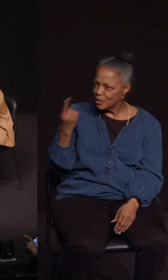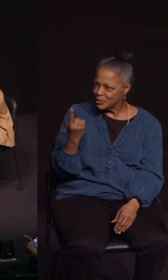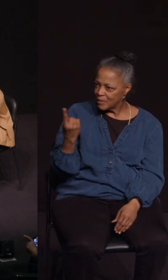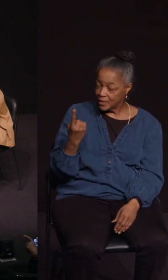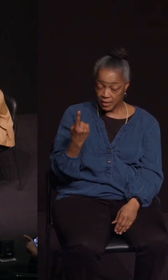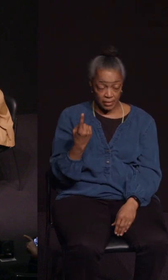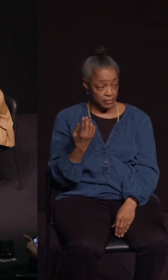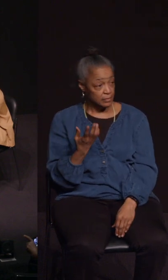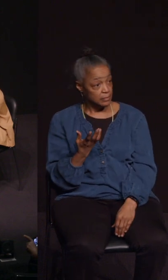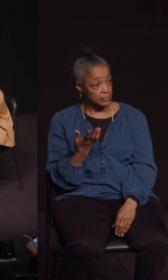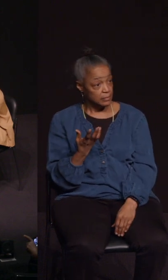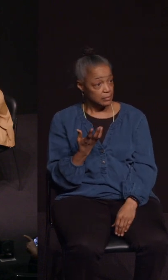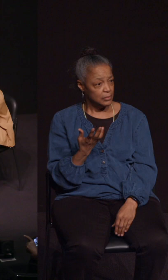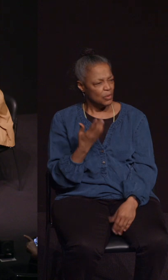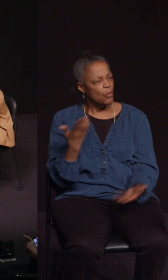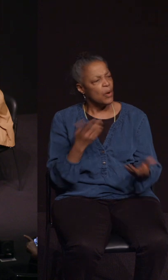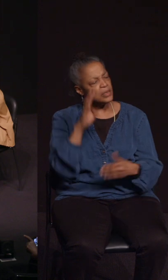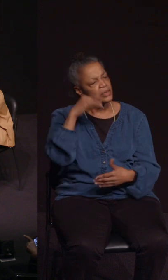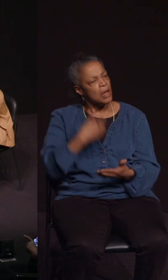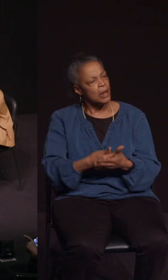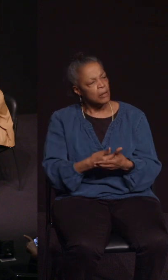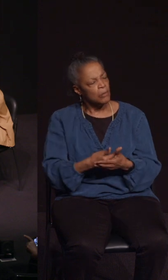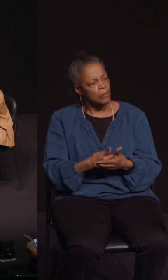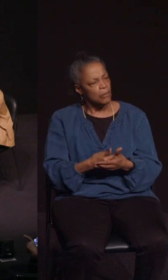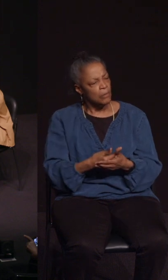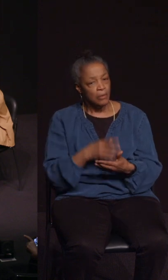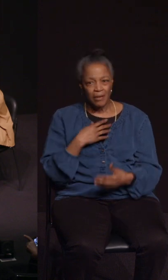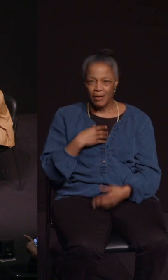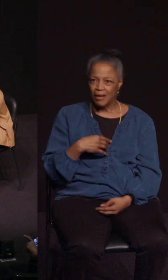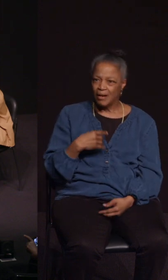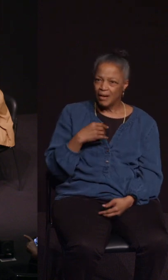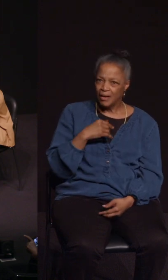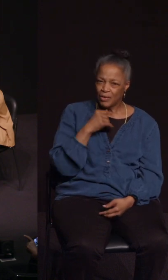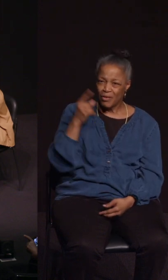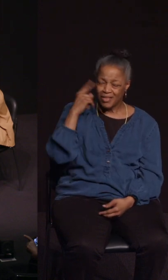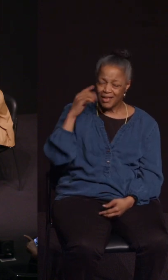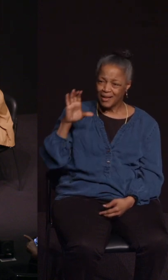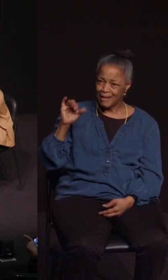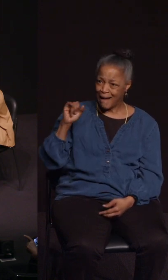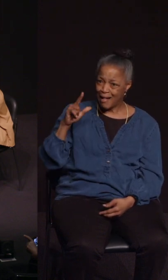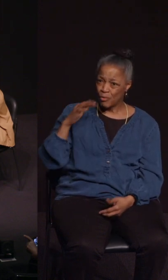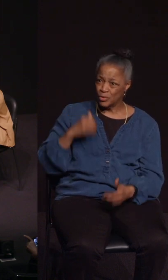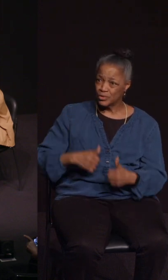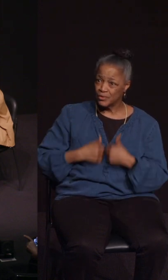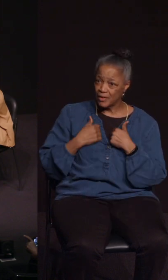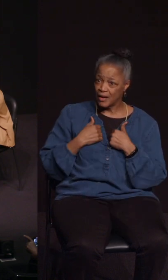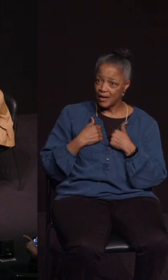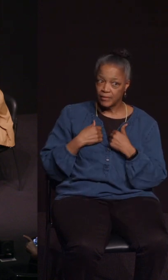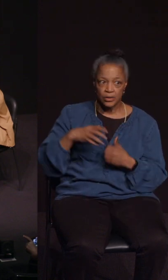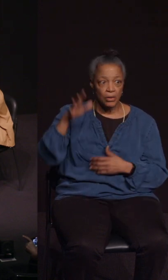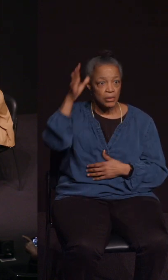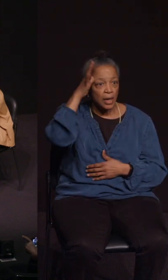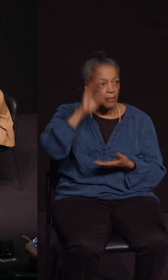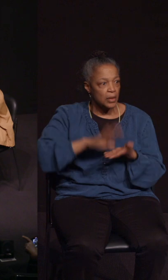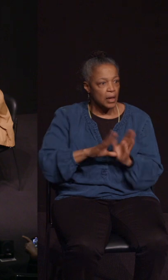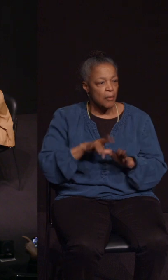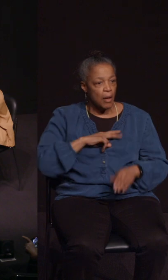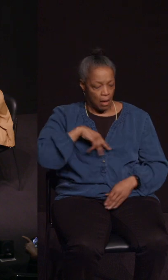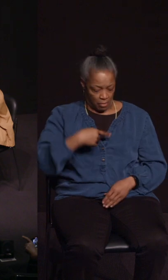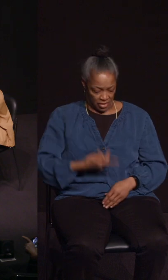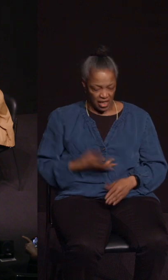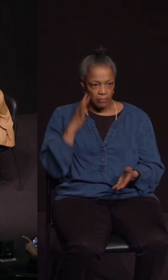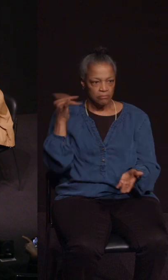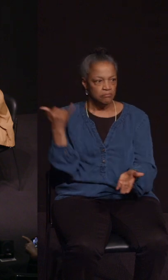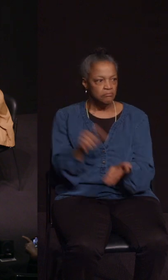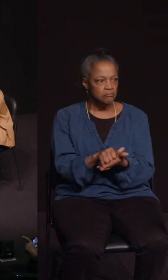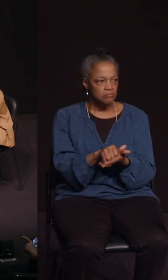like, "What, son?" He was like, "I don't think Cal gonna make it." So his dad got upset with him and got off the phone